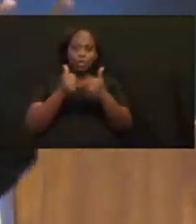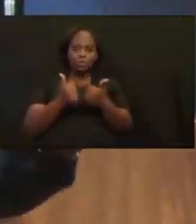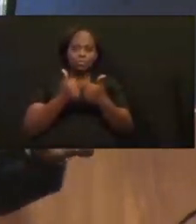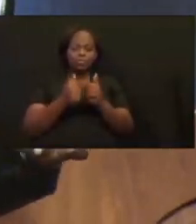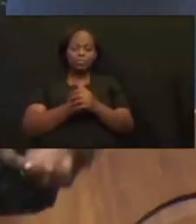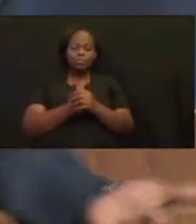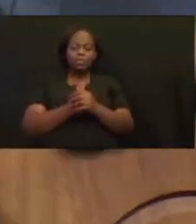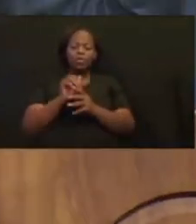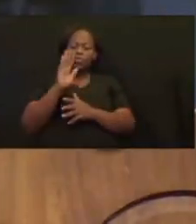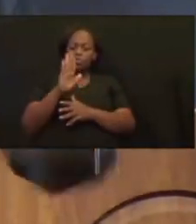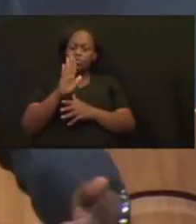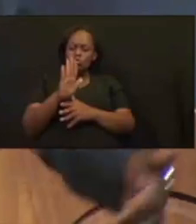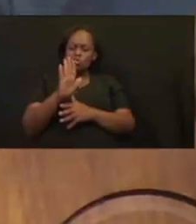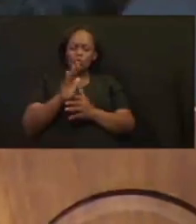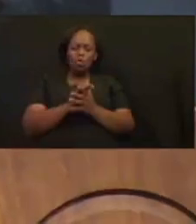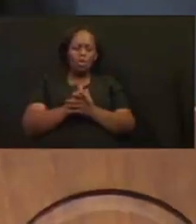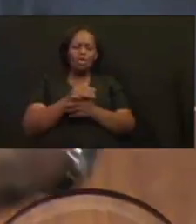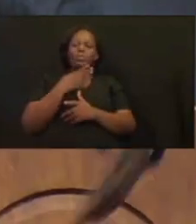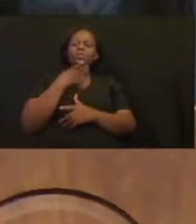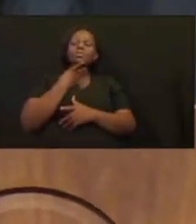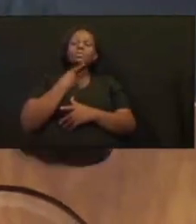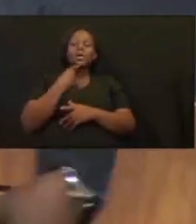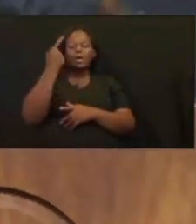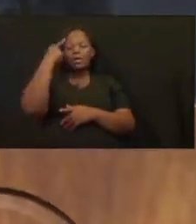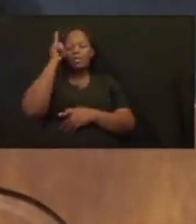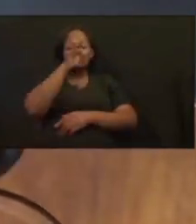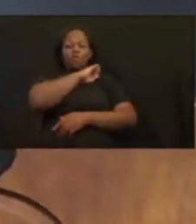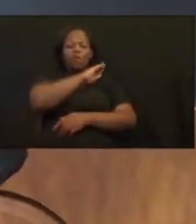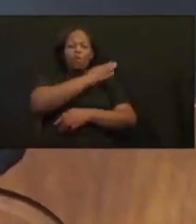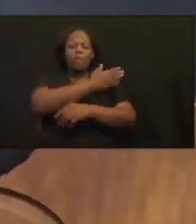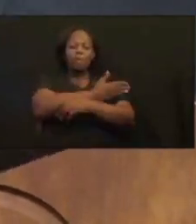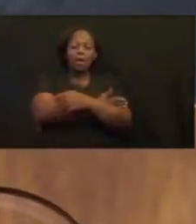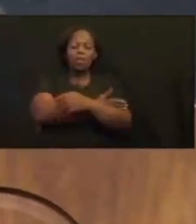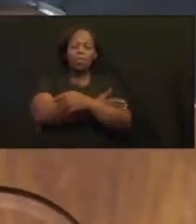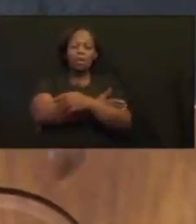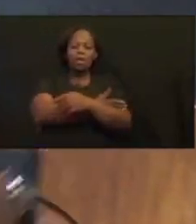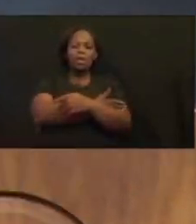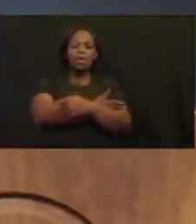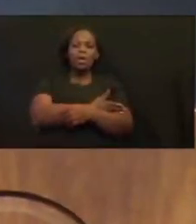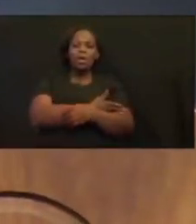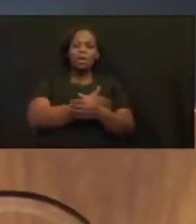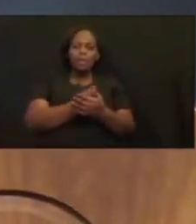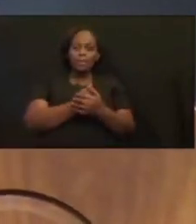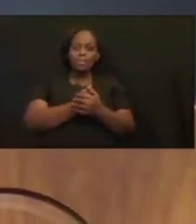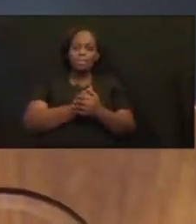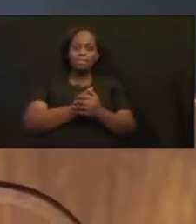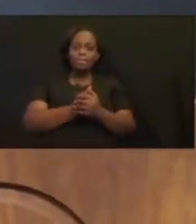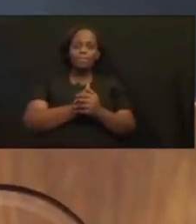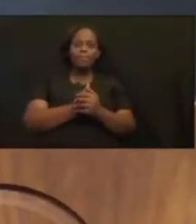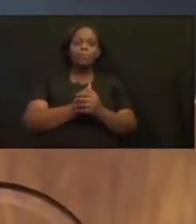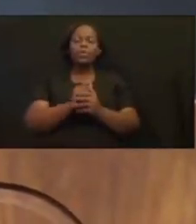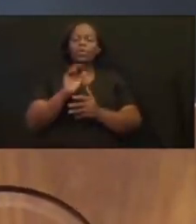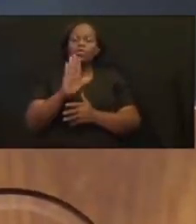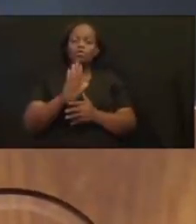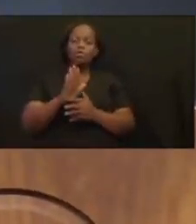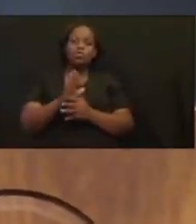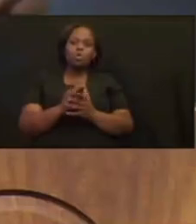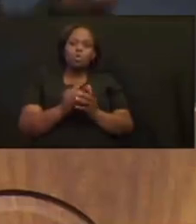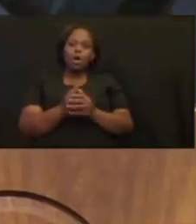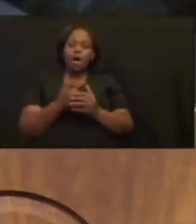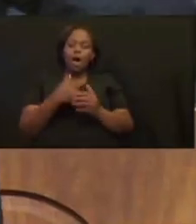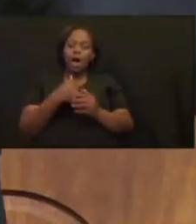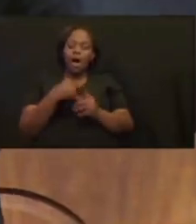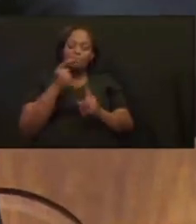pursuit for power is not just a way of trying to be spiritual. You are equipping yourself with the tools that make